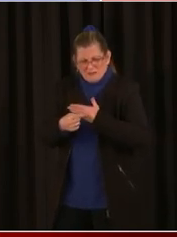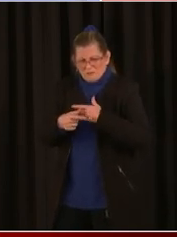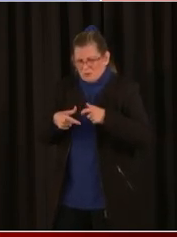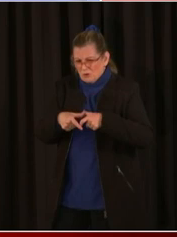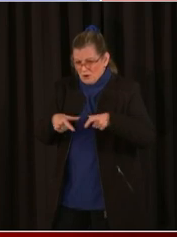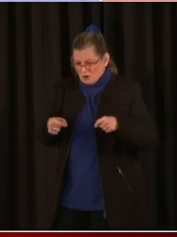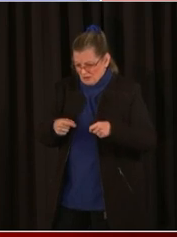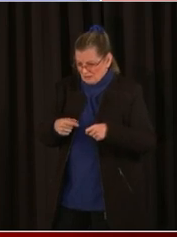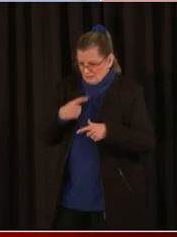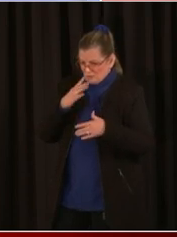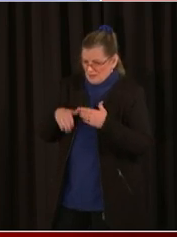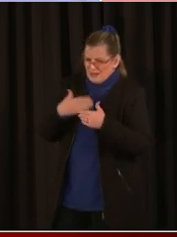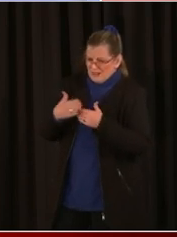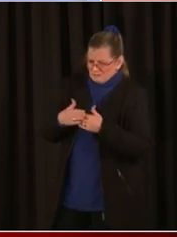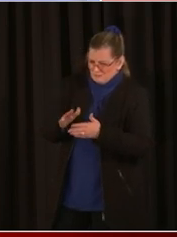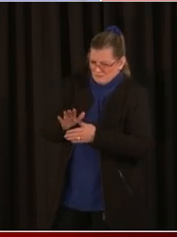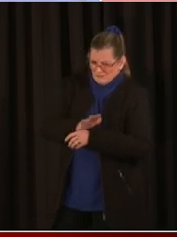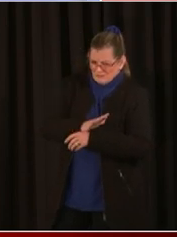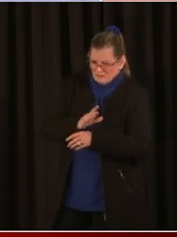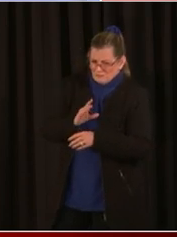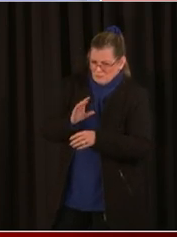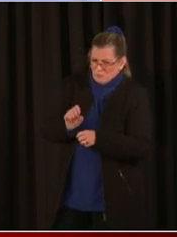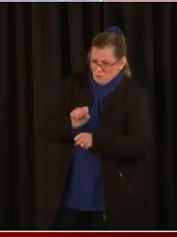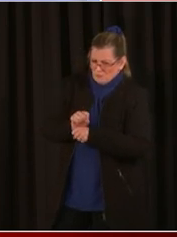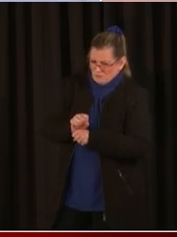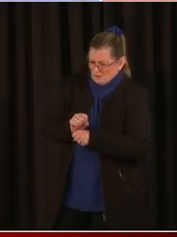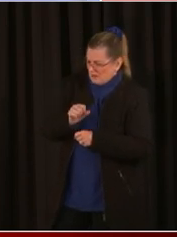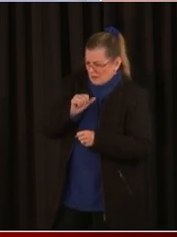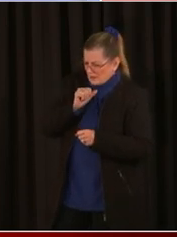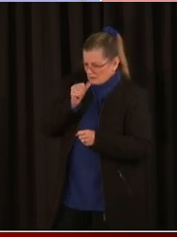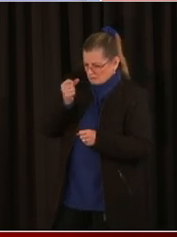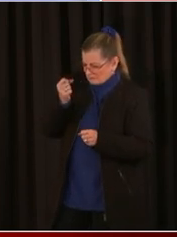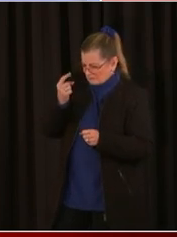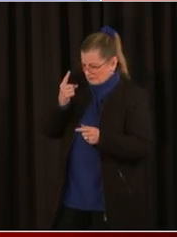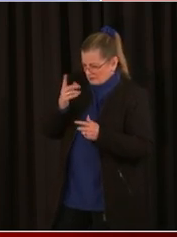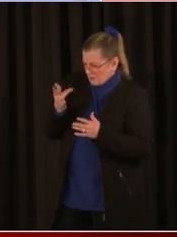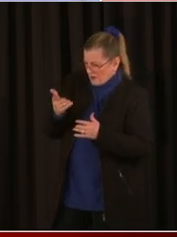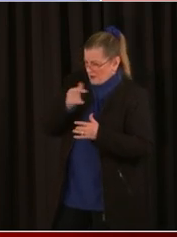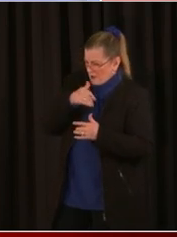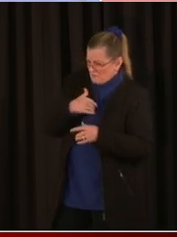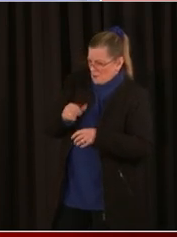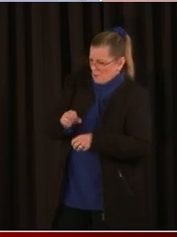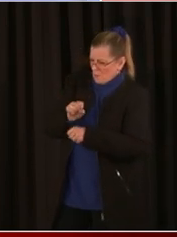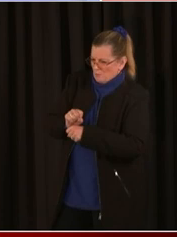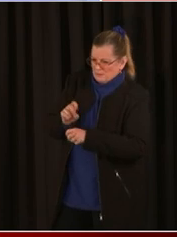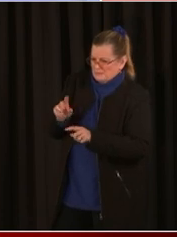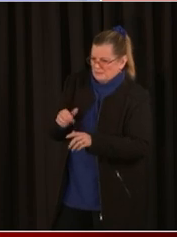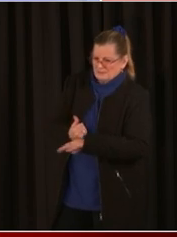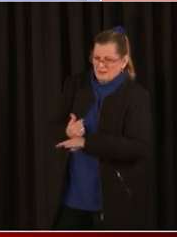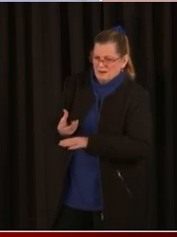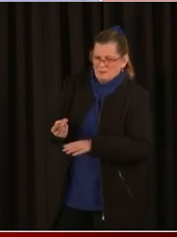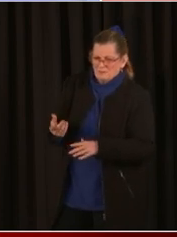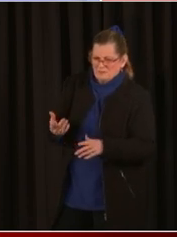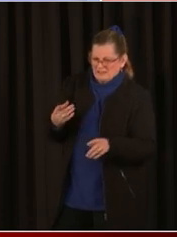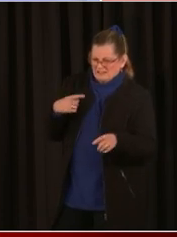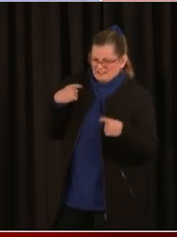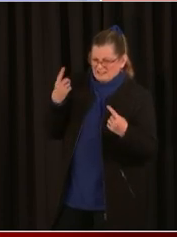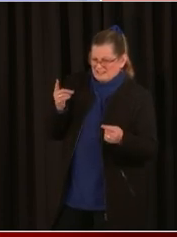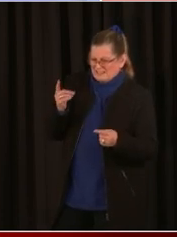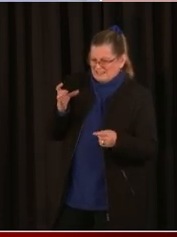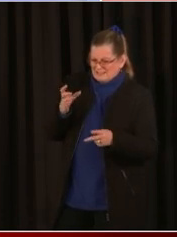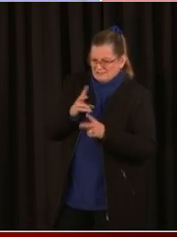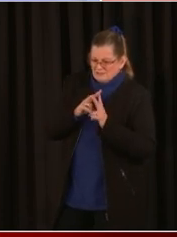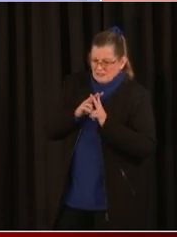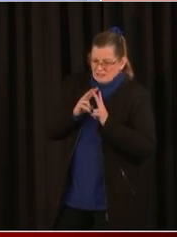your next appointment, filled in if they did not have an appointment. The District of Columbia has been very